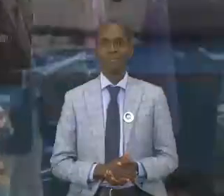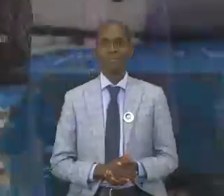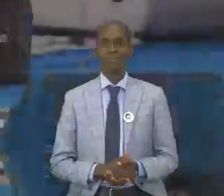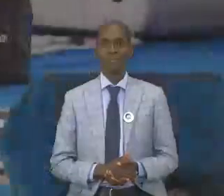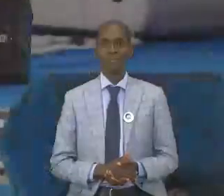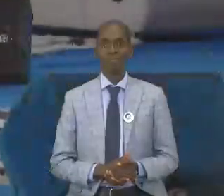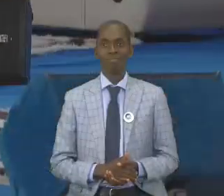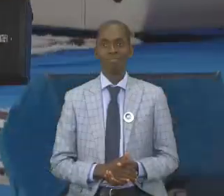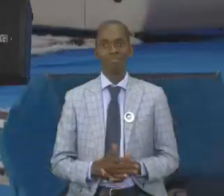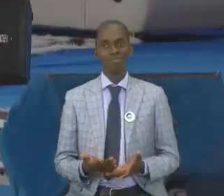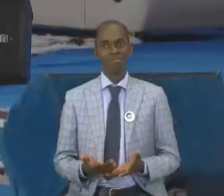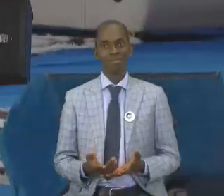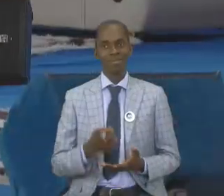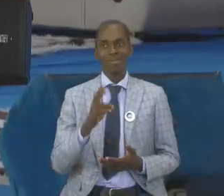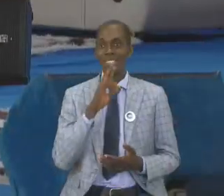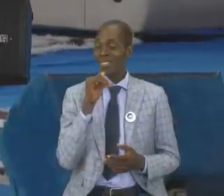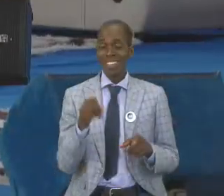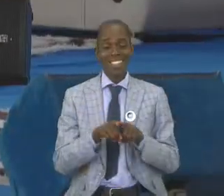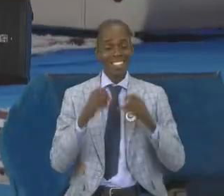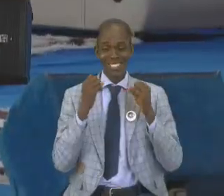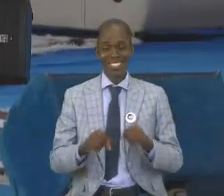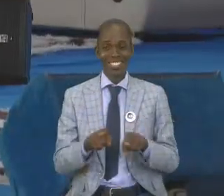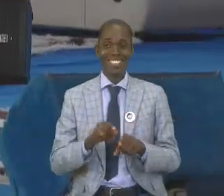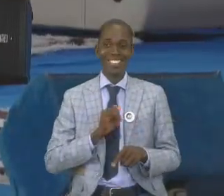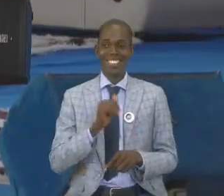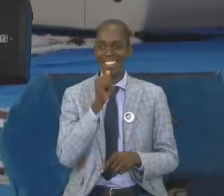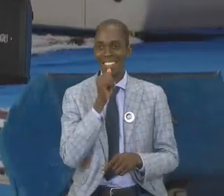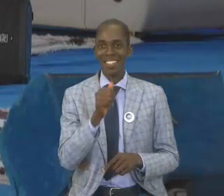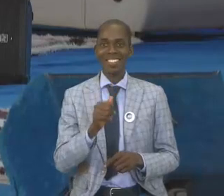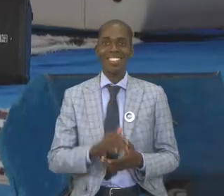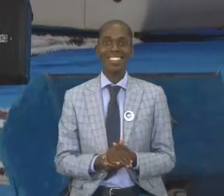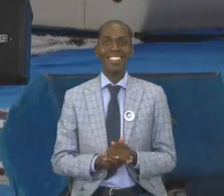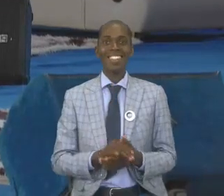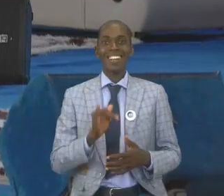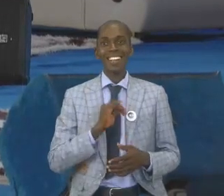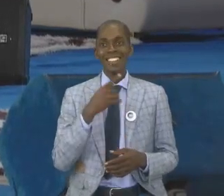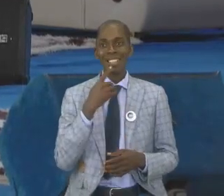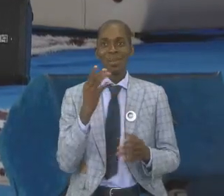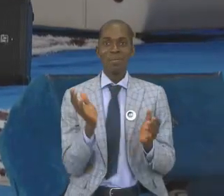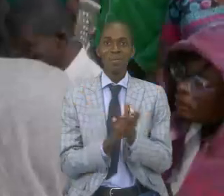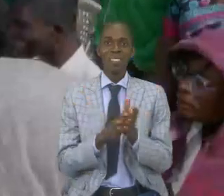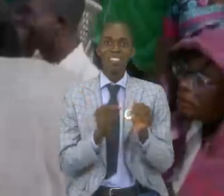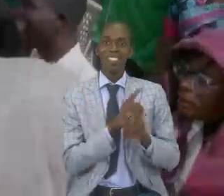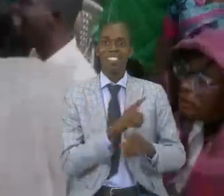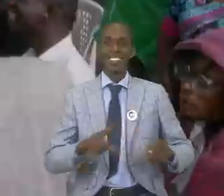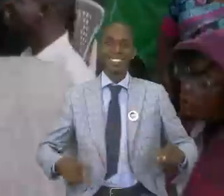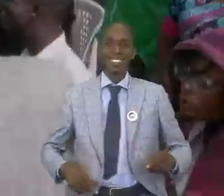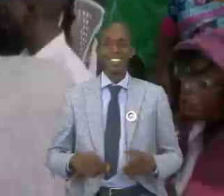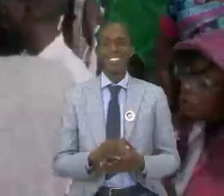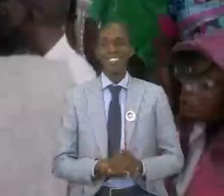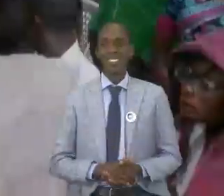Looks like you are not as strong as I am. I said, praise the Lord.